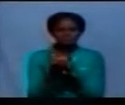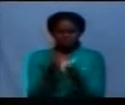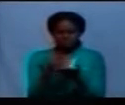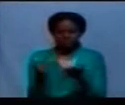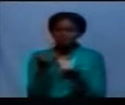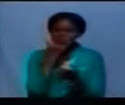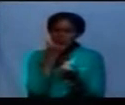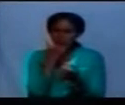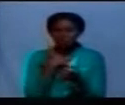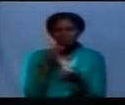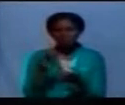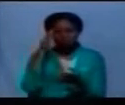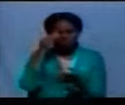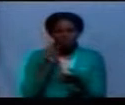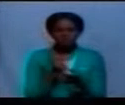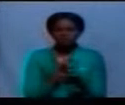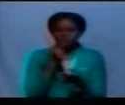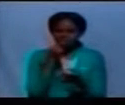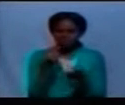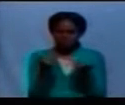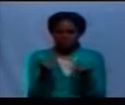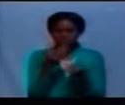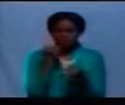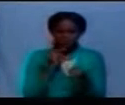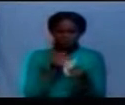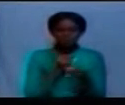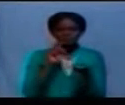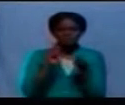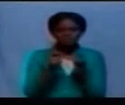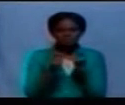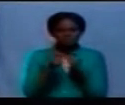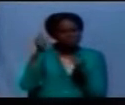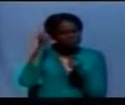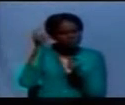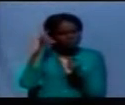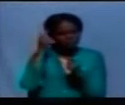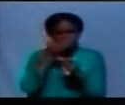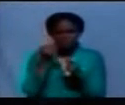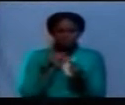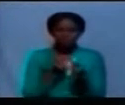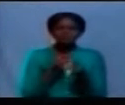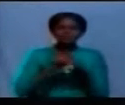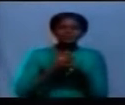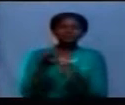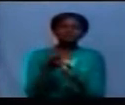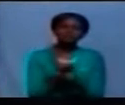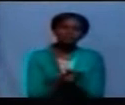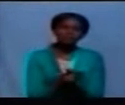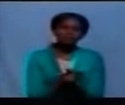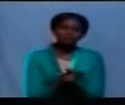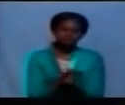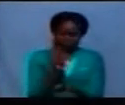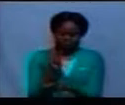something wrong. That's why we are saying, let us change the mindset. Let us start from